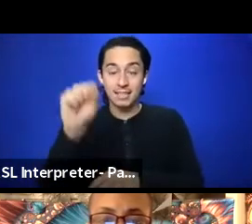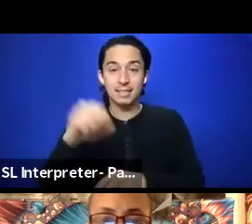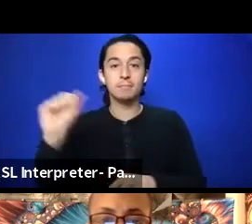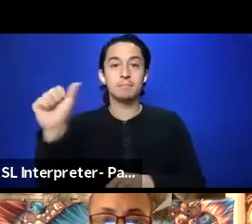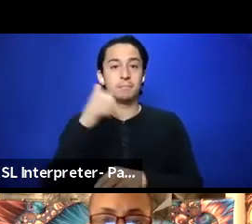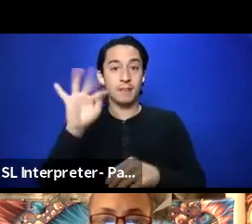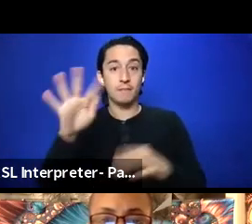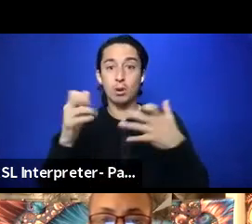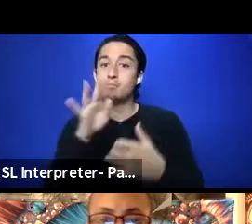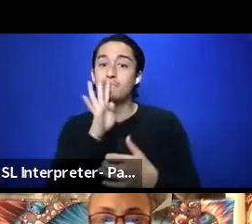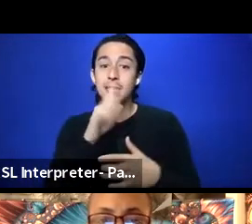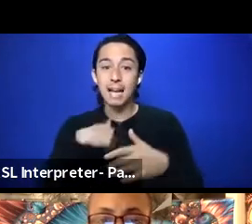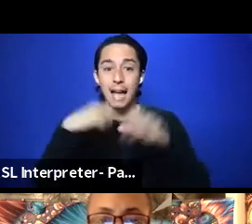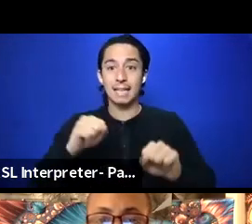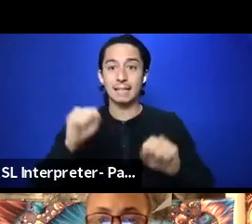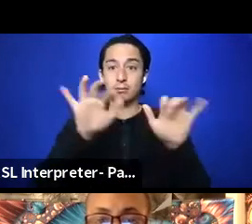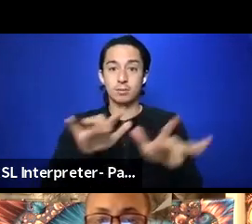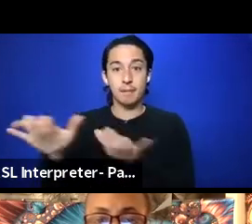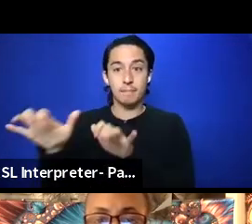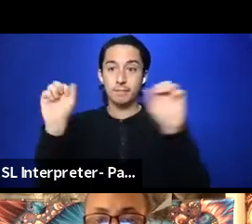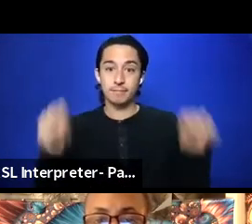out. If you don't, if you just want to speak it, I can pop it in there for you.